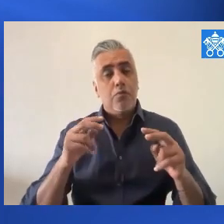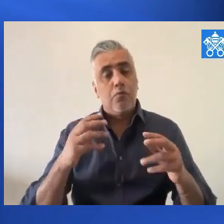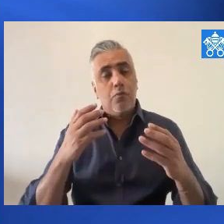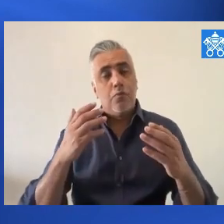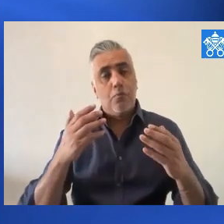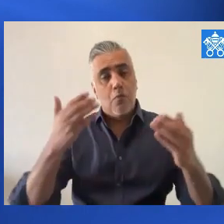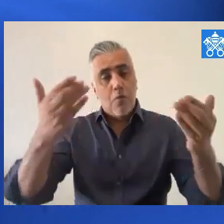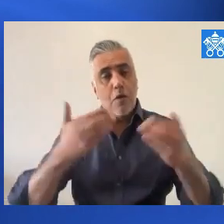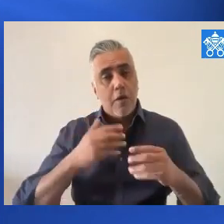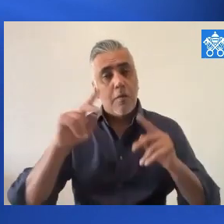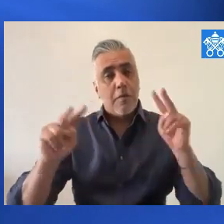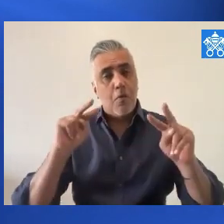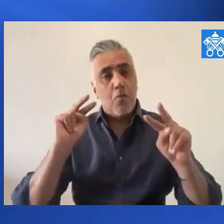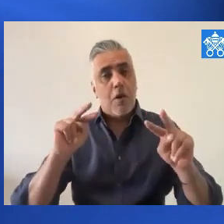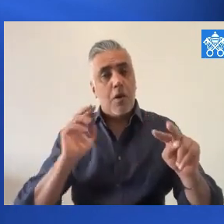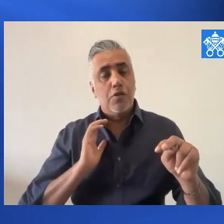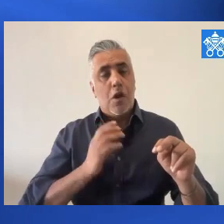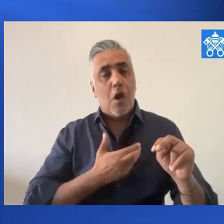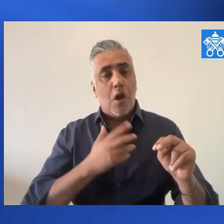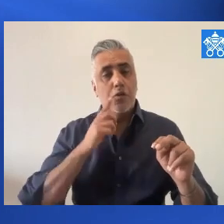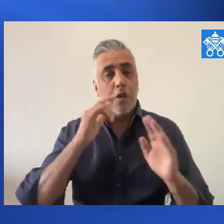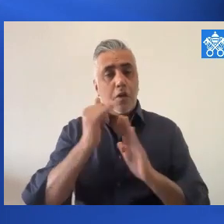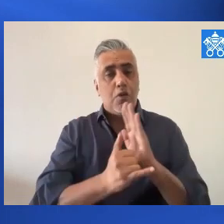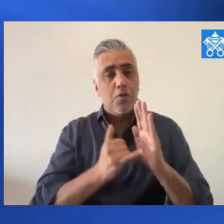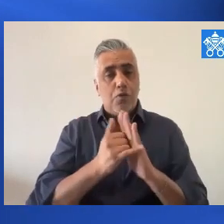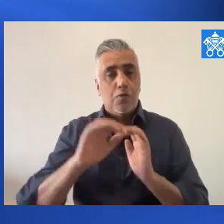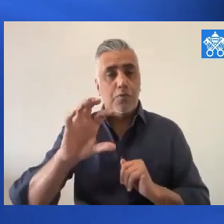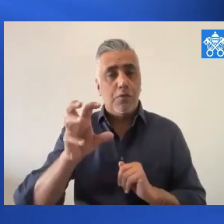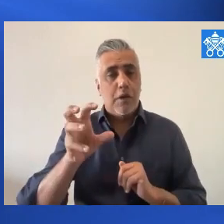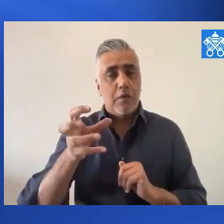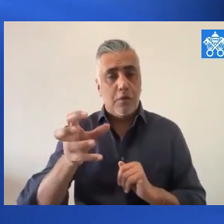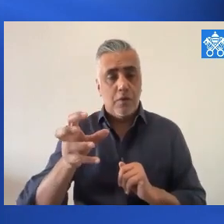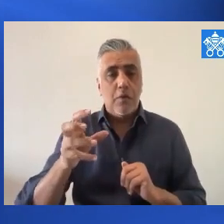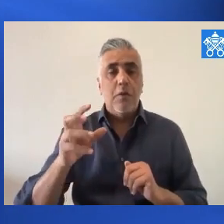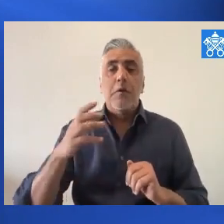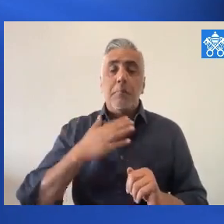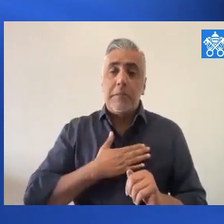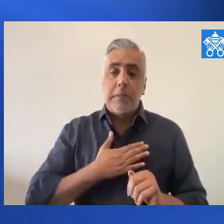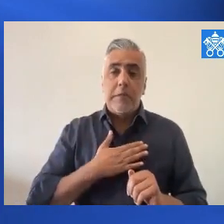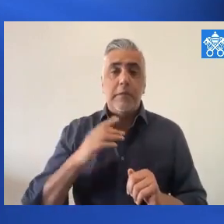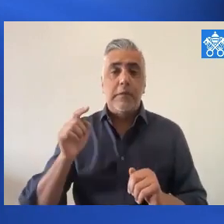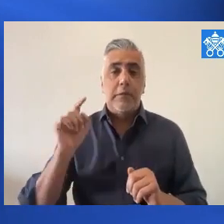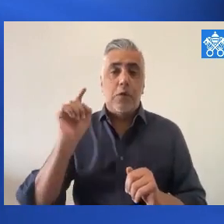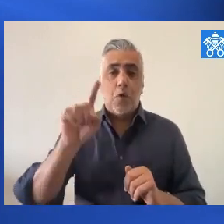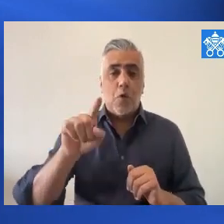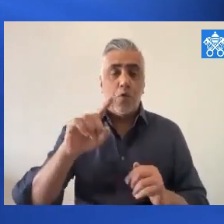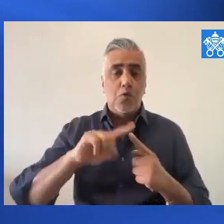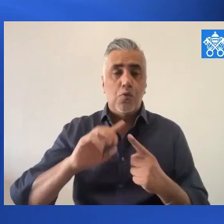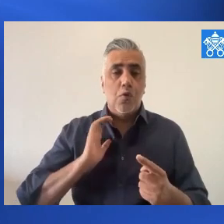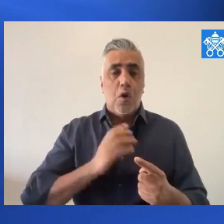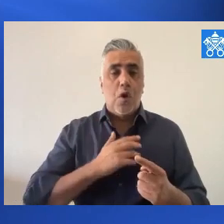offer a warm welcome to those broadcasters that link up with us in a special way, including the Catholic Faith Network in